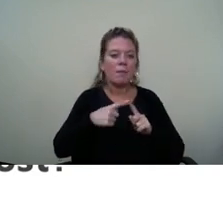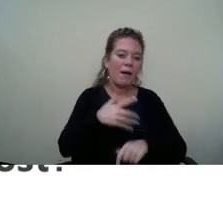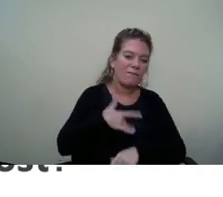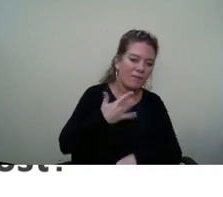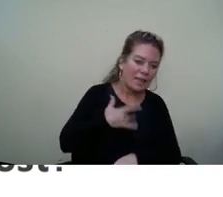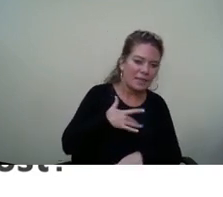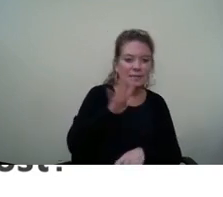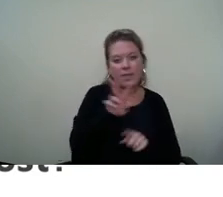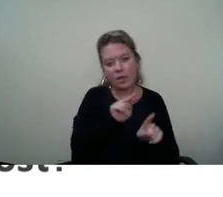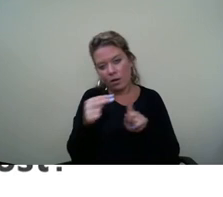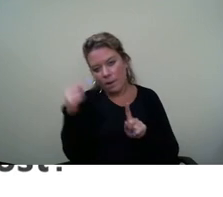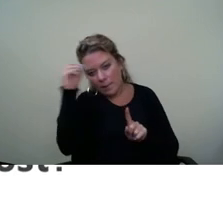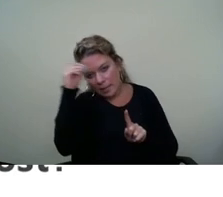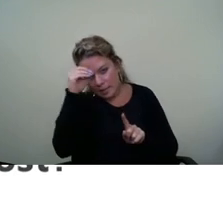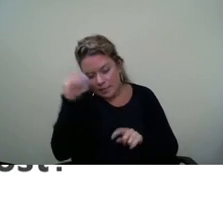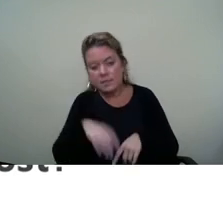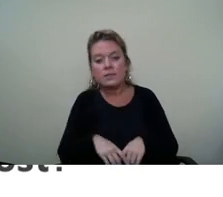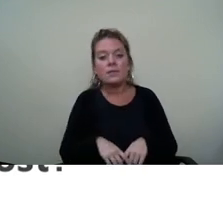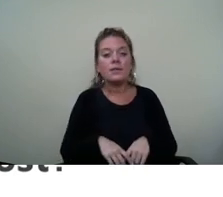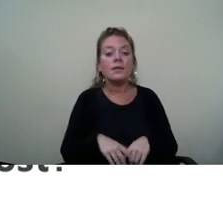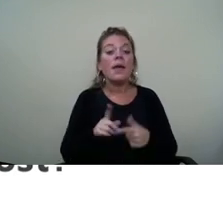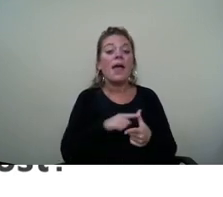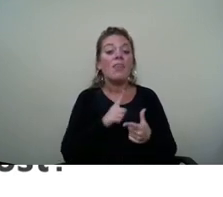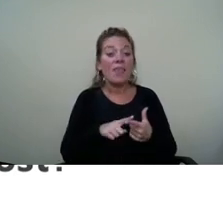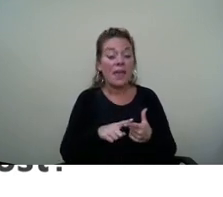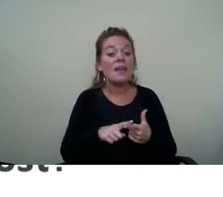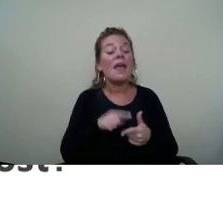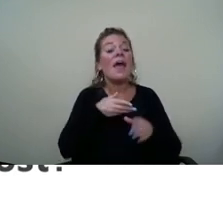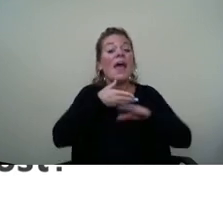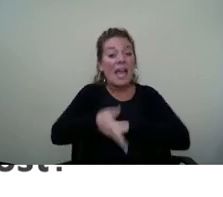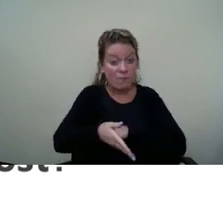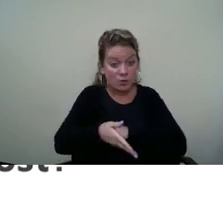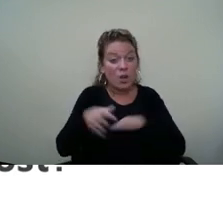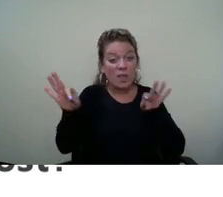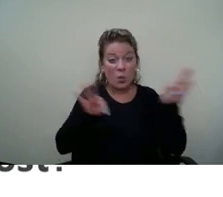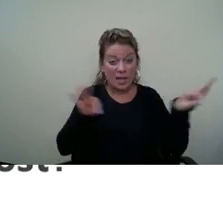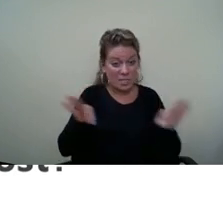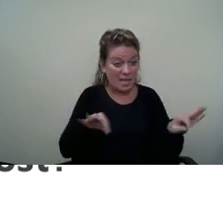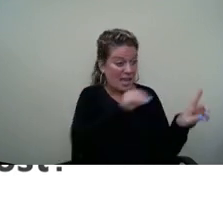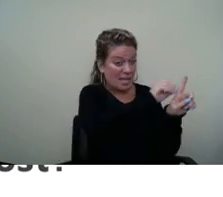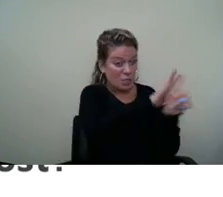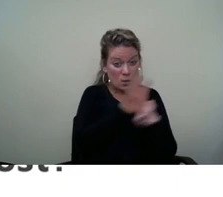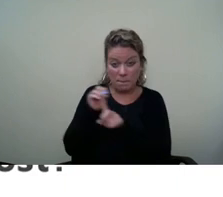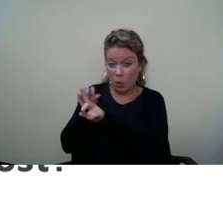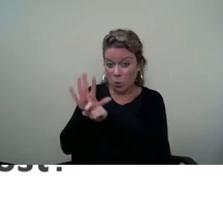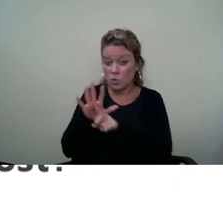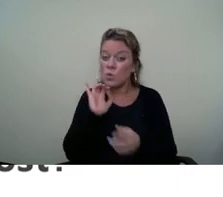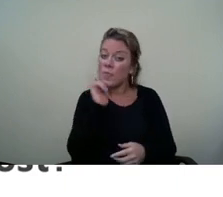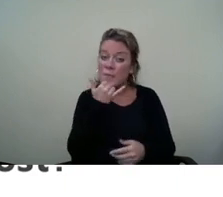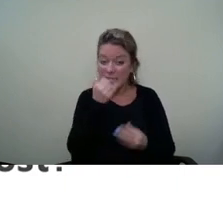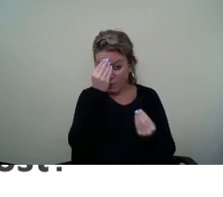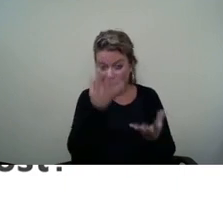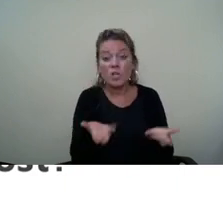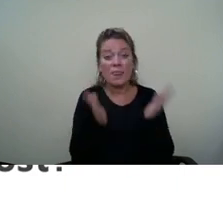And then after they were exposed to the misinformation, they asked them again, like, hey, where'd you take the vaccine? How do you